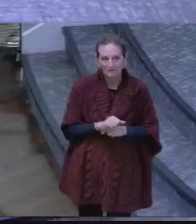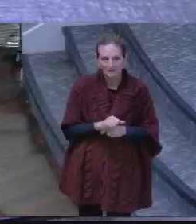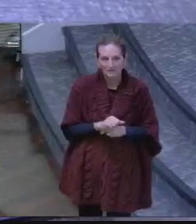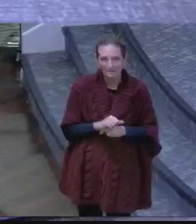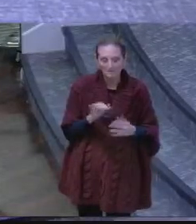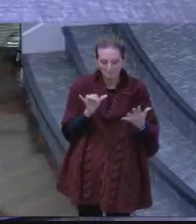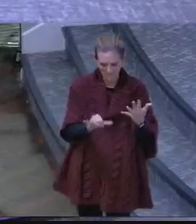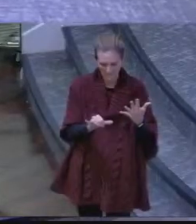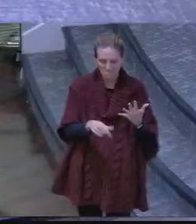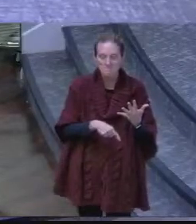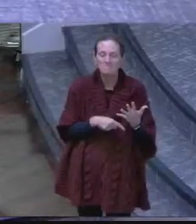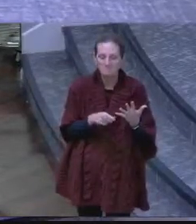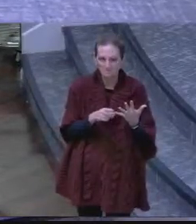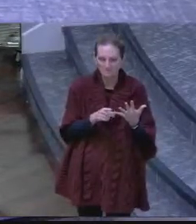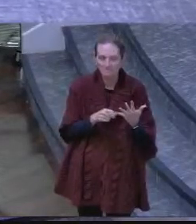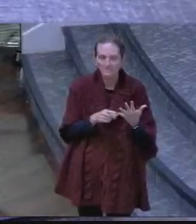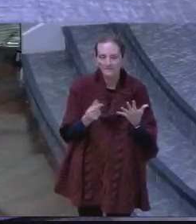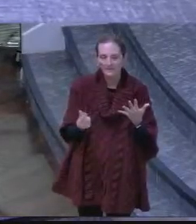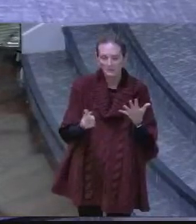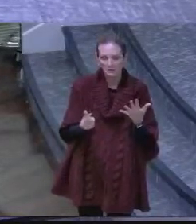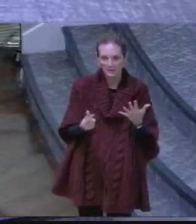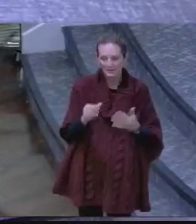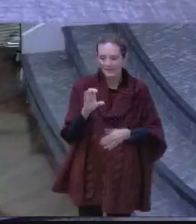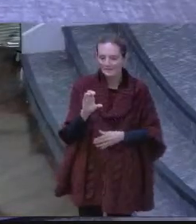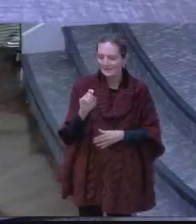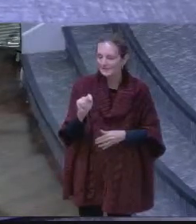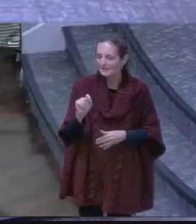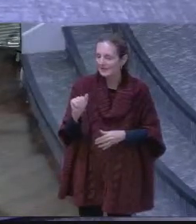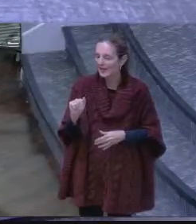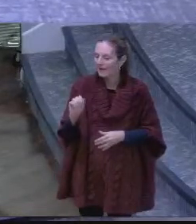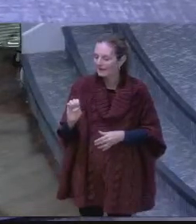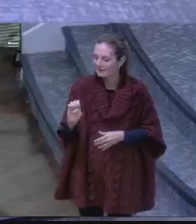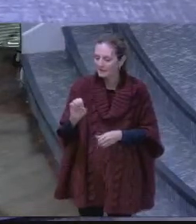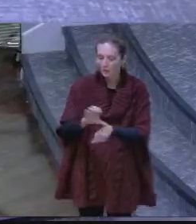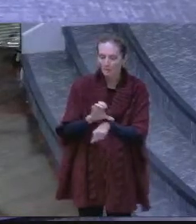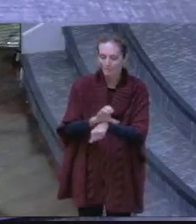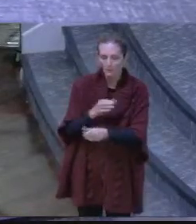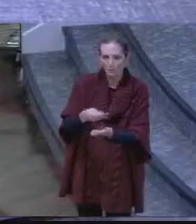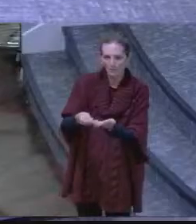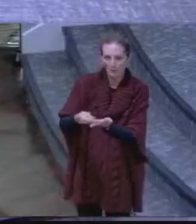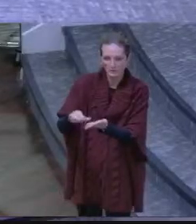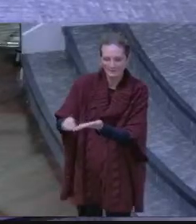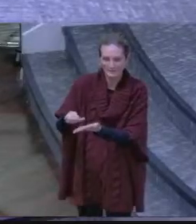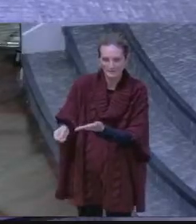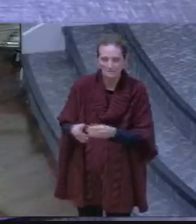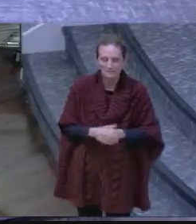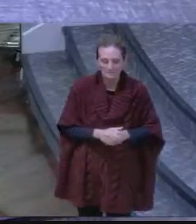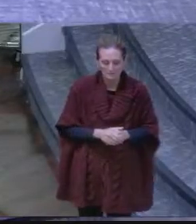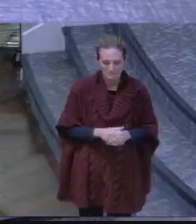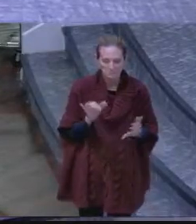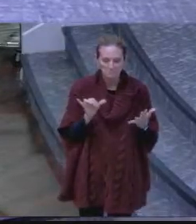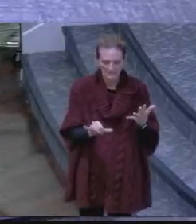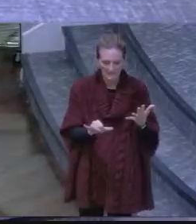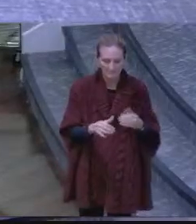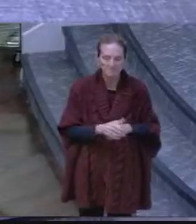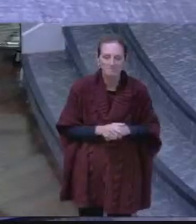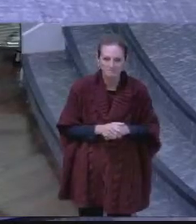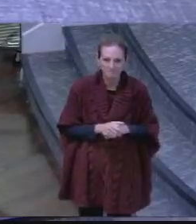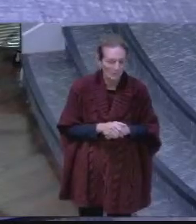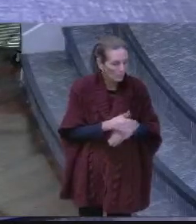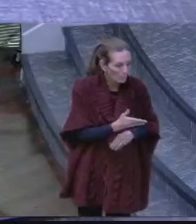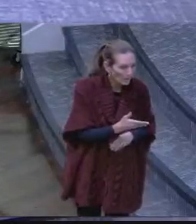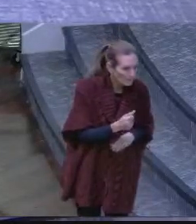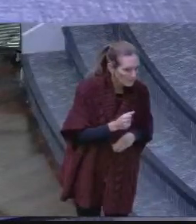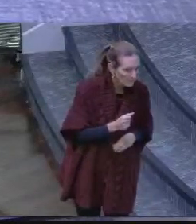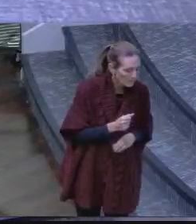Okay, that stays. G, CTAE computer purchase. All right, stays. Ms.